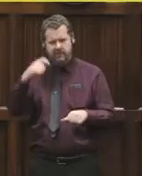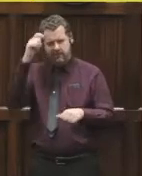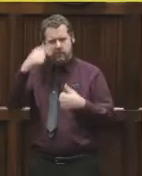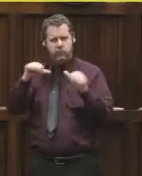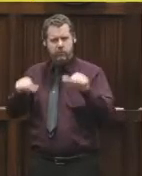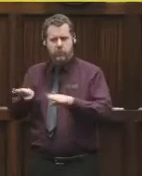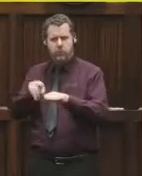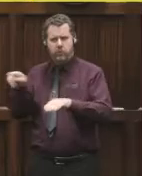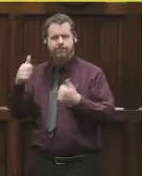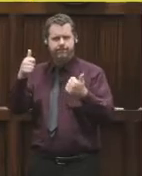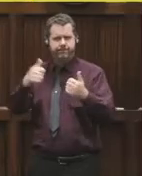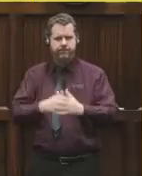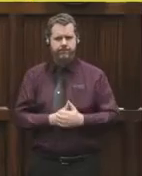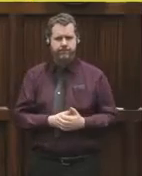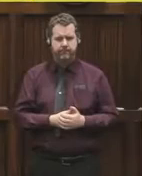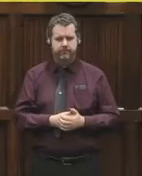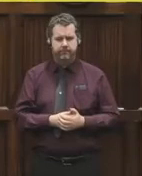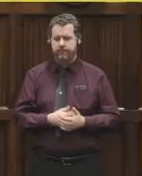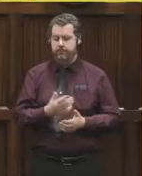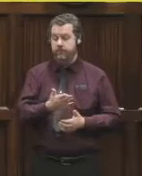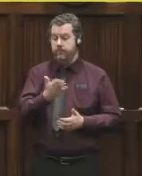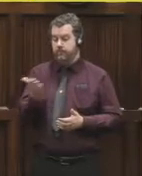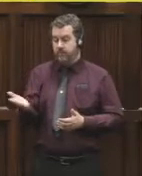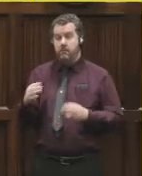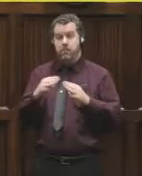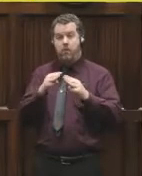Okay. Deputy Margaret Murphy-O'Mahony.